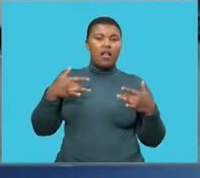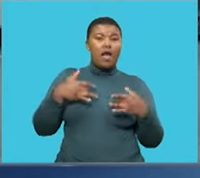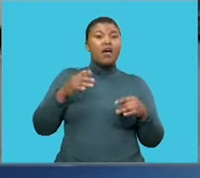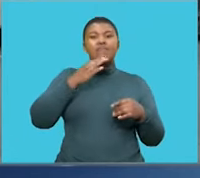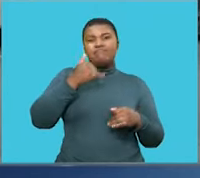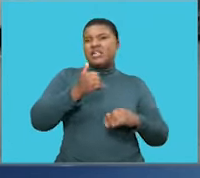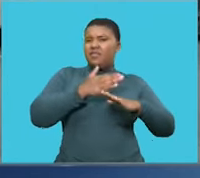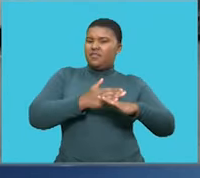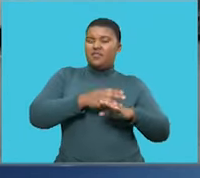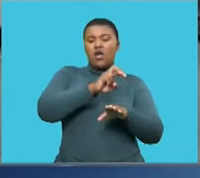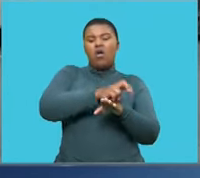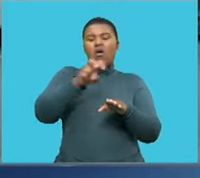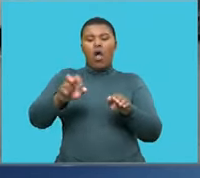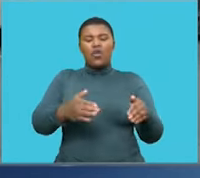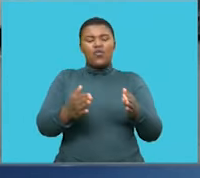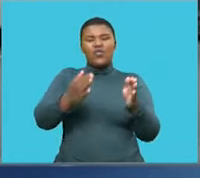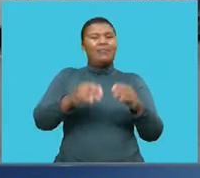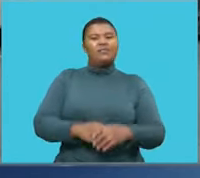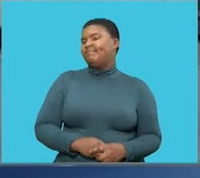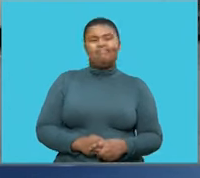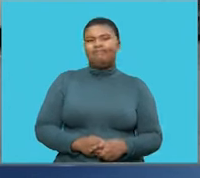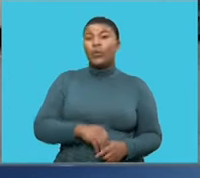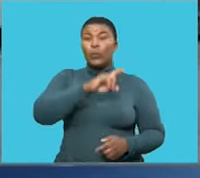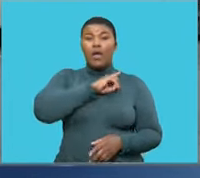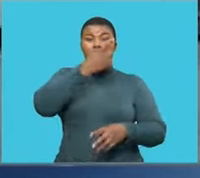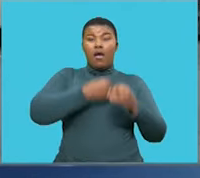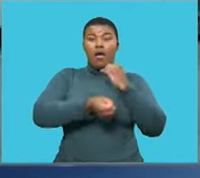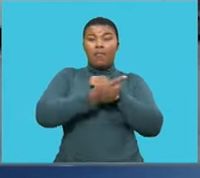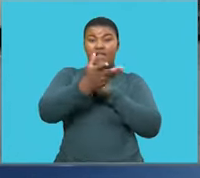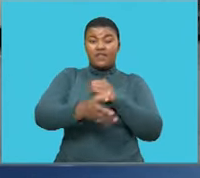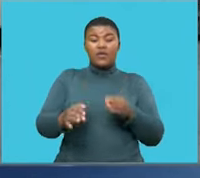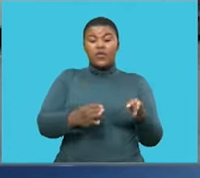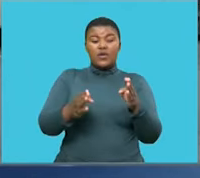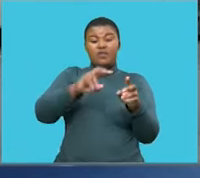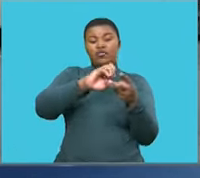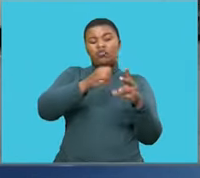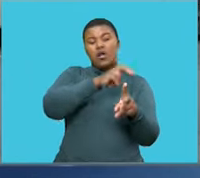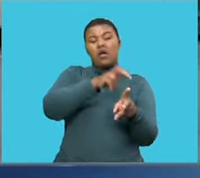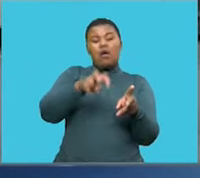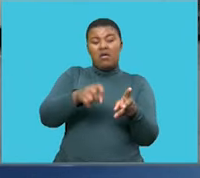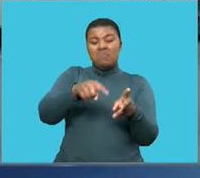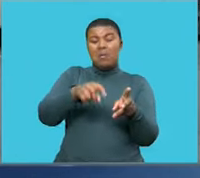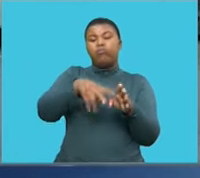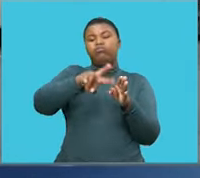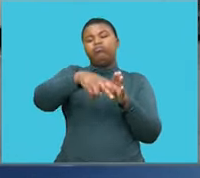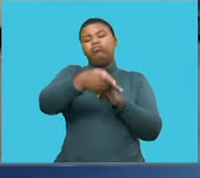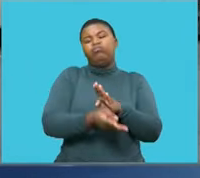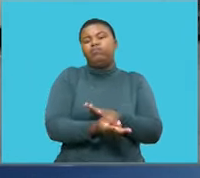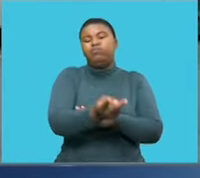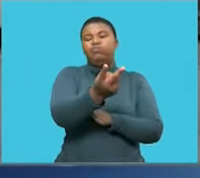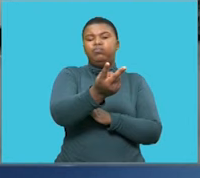river streams because we've had a number of incidents where our communities will be you know stepped away while they're trying to cross these